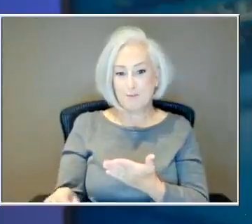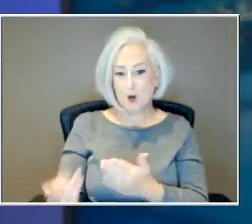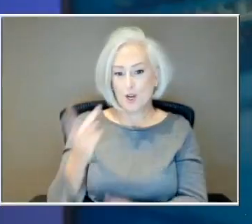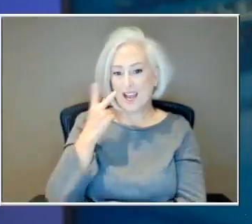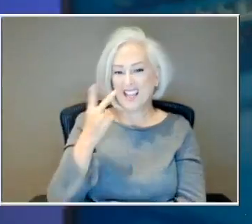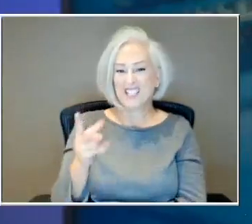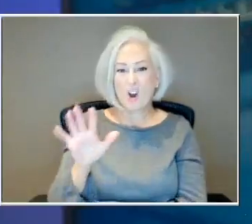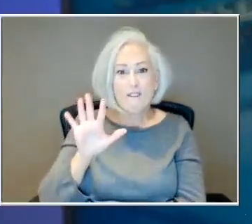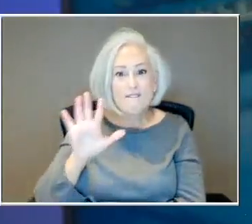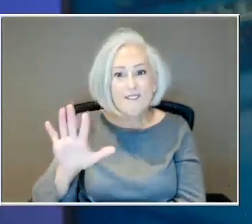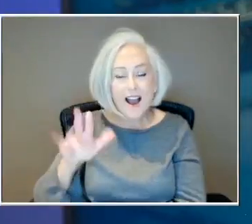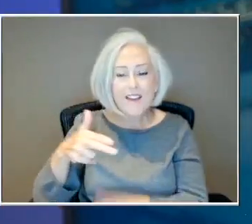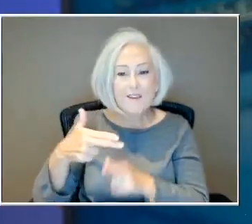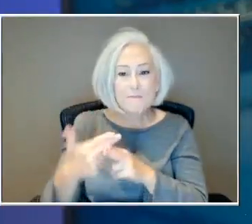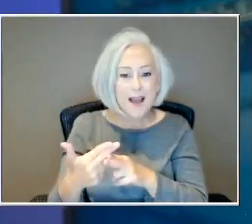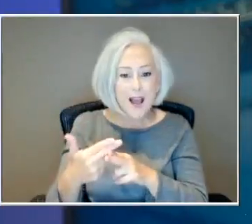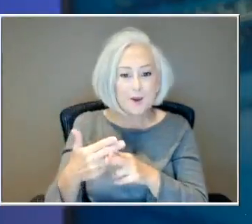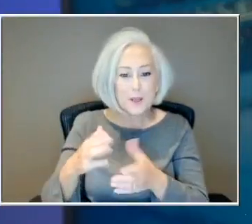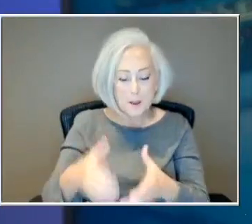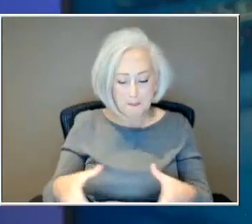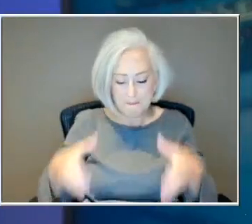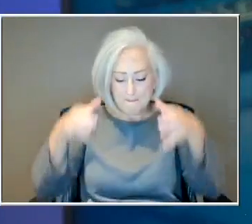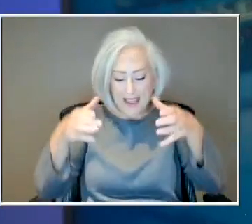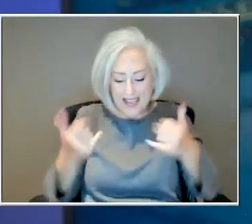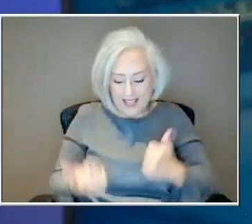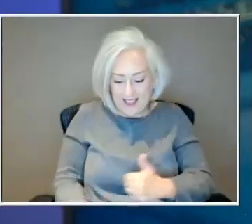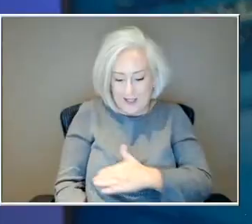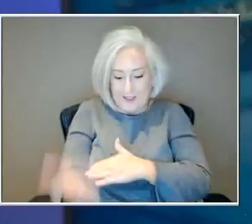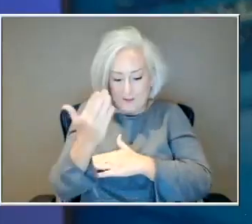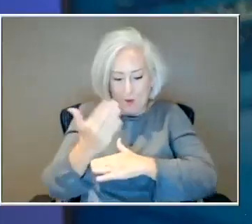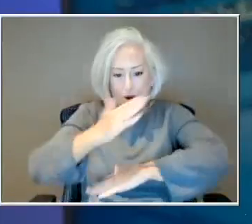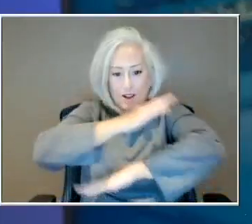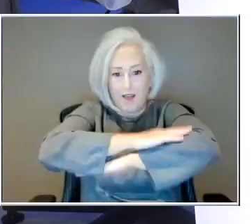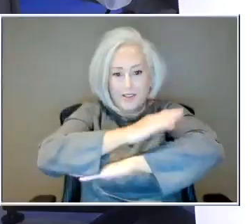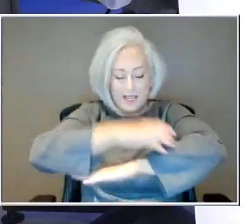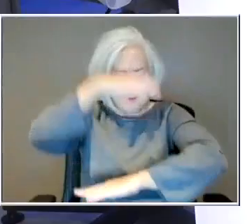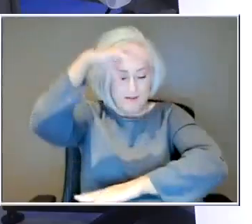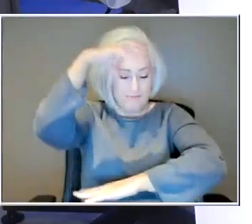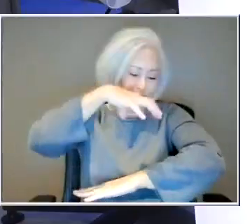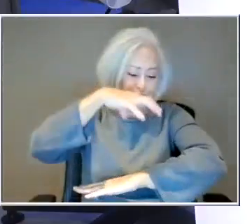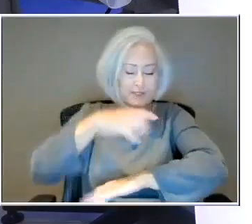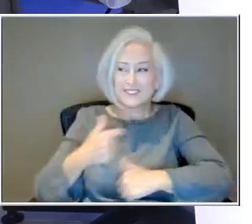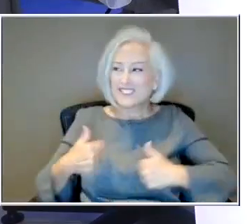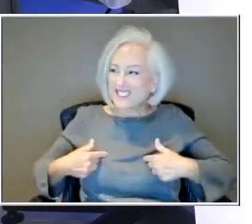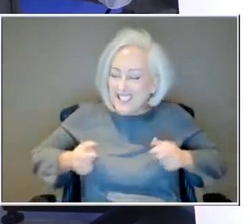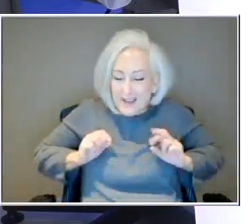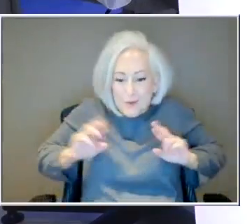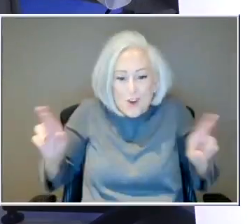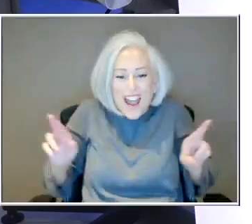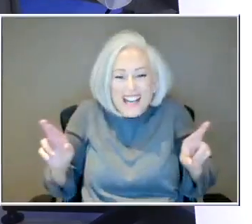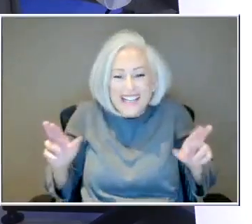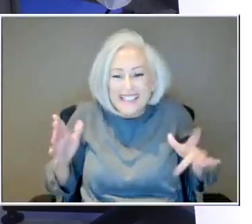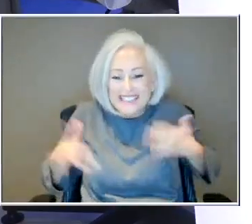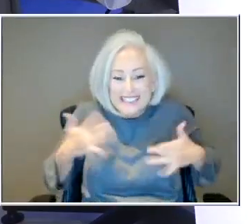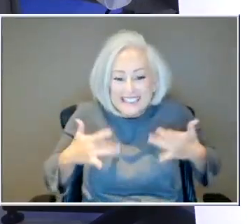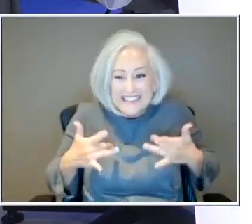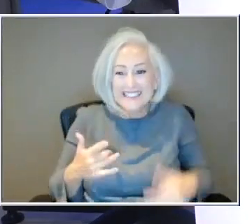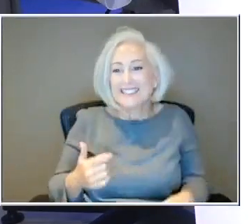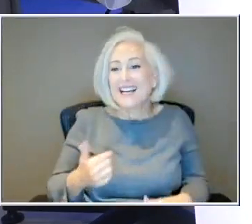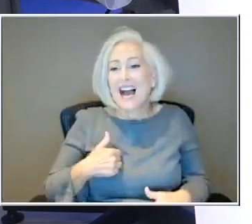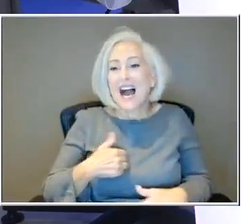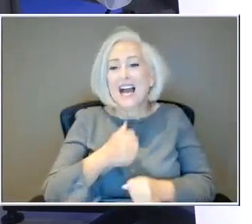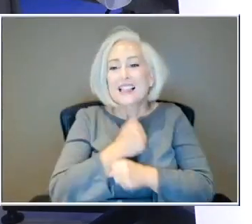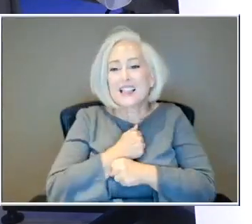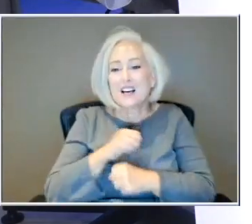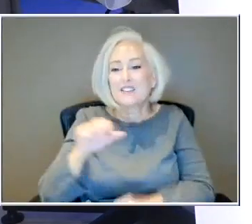5-pound bag of them sitting on the counter this morning. So. We're ready. You're going to tear into those. My kids know that, I love the little mini boxes of